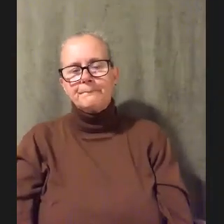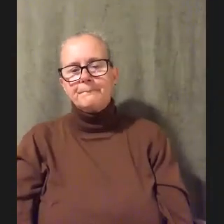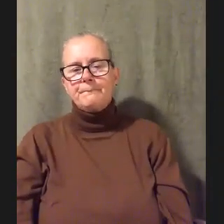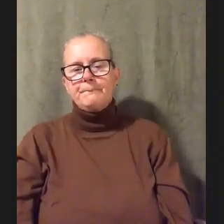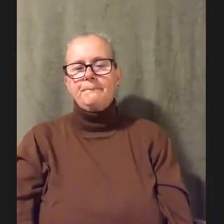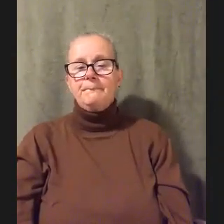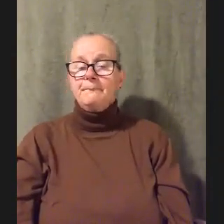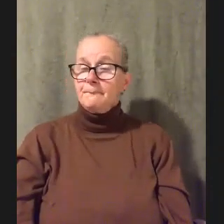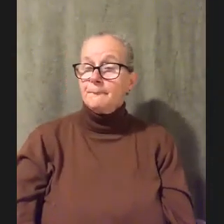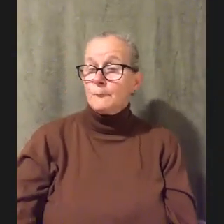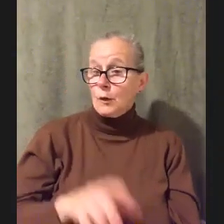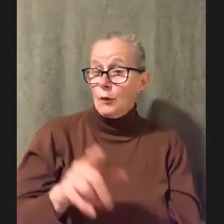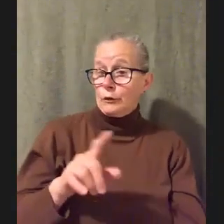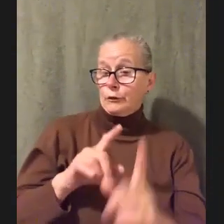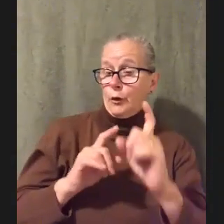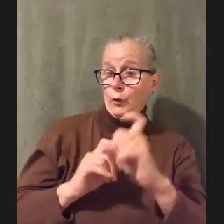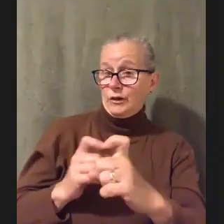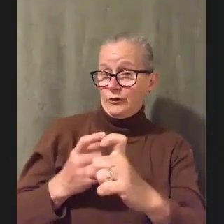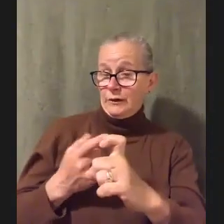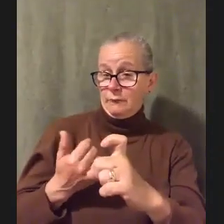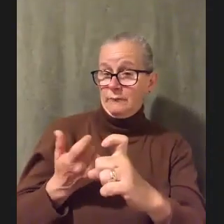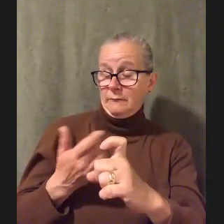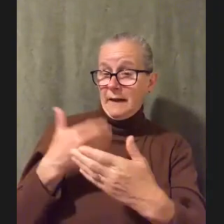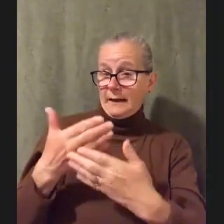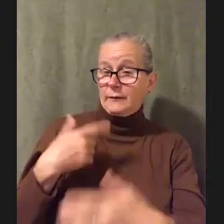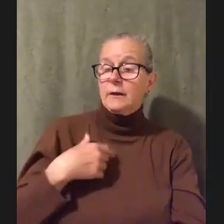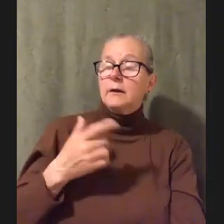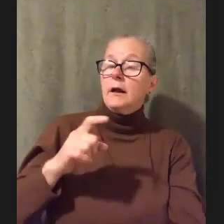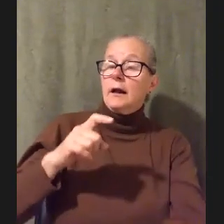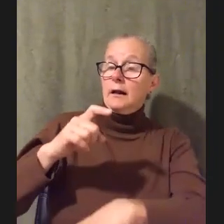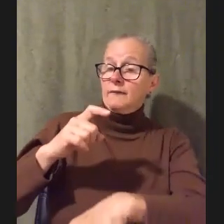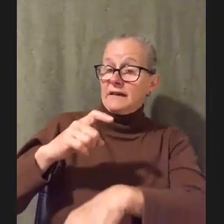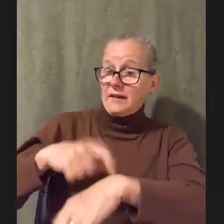Thank you. So there's a question for me. The timeline